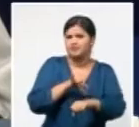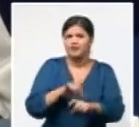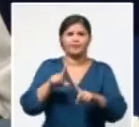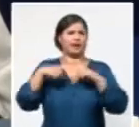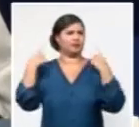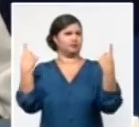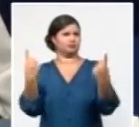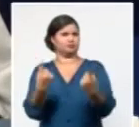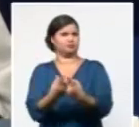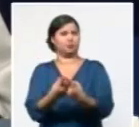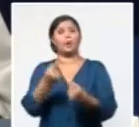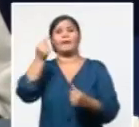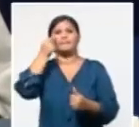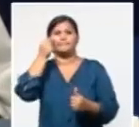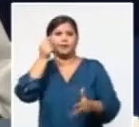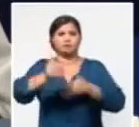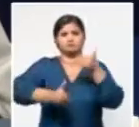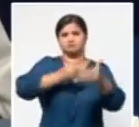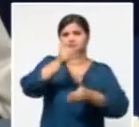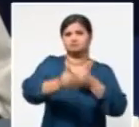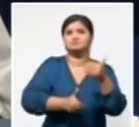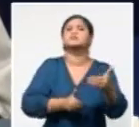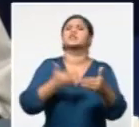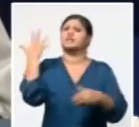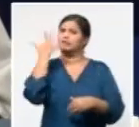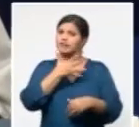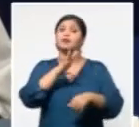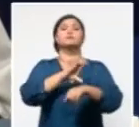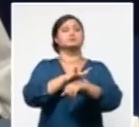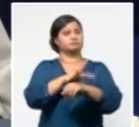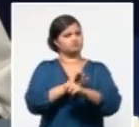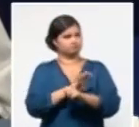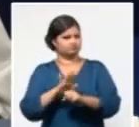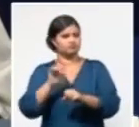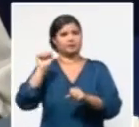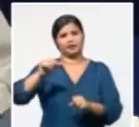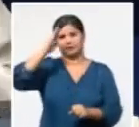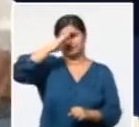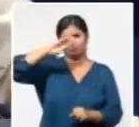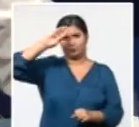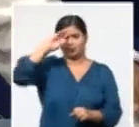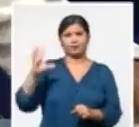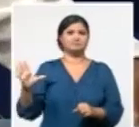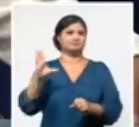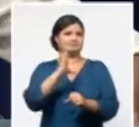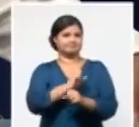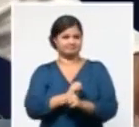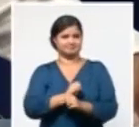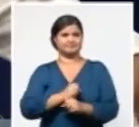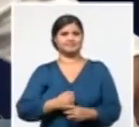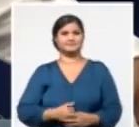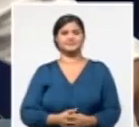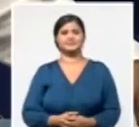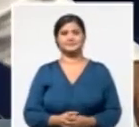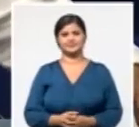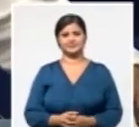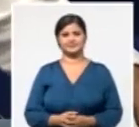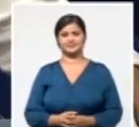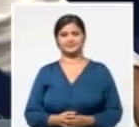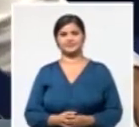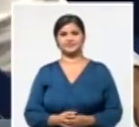risk groups and the treatment protocols for COVID patients in our country.